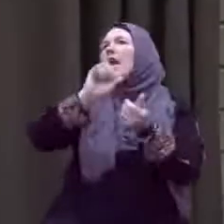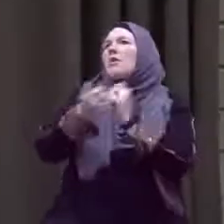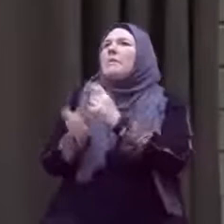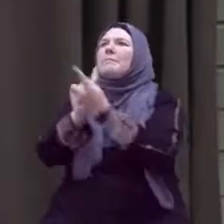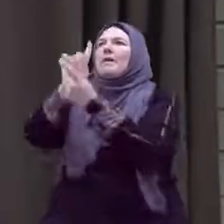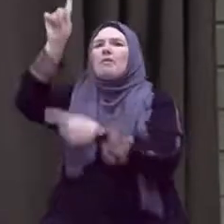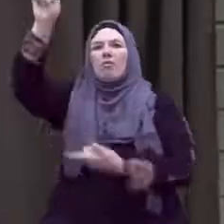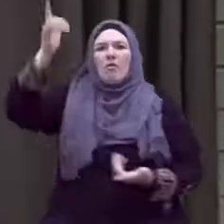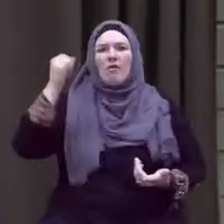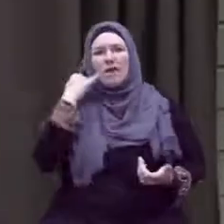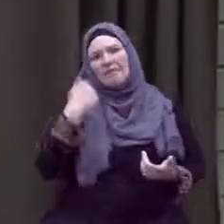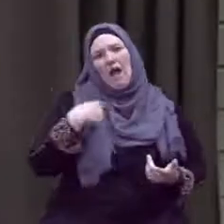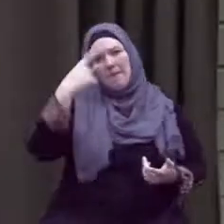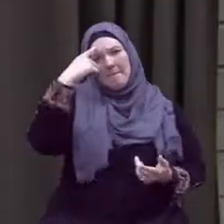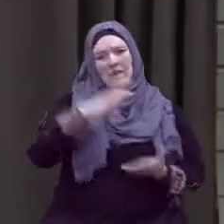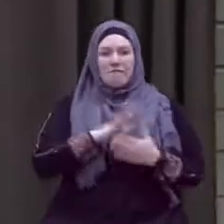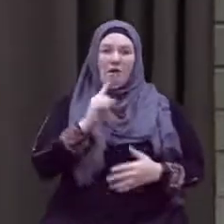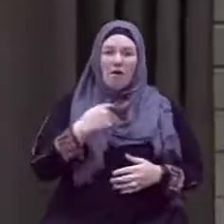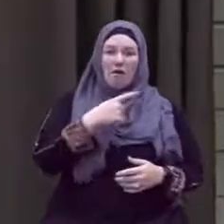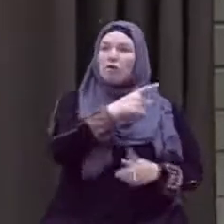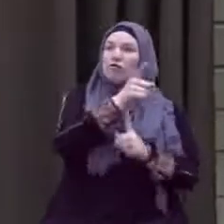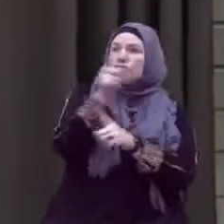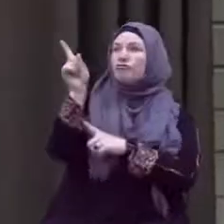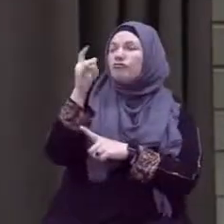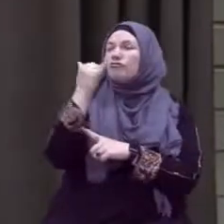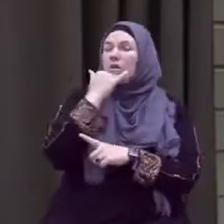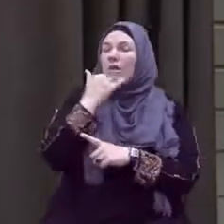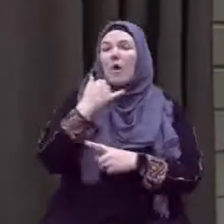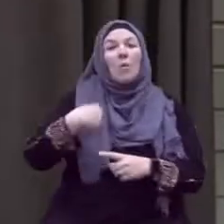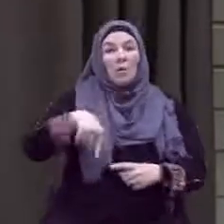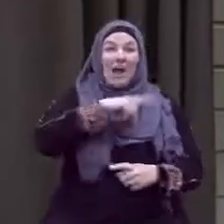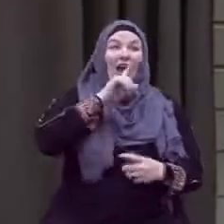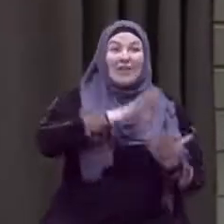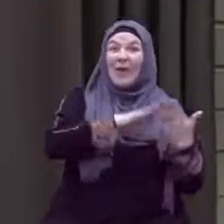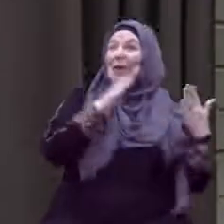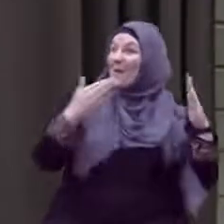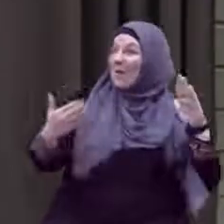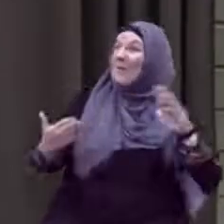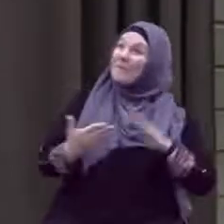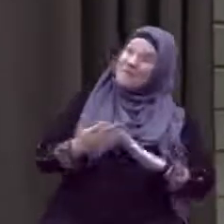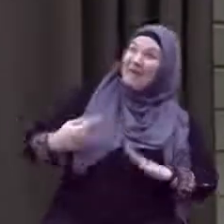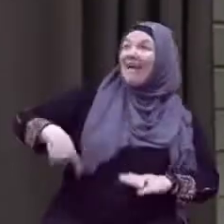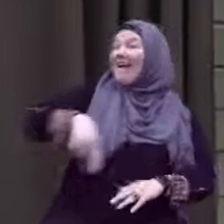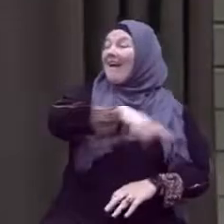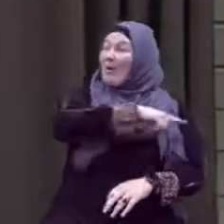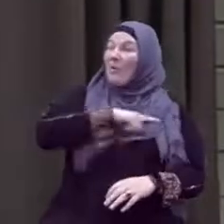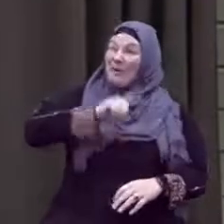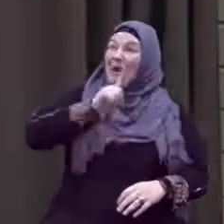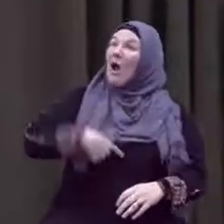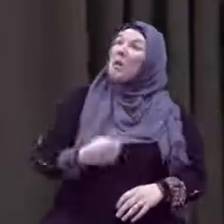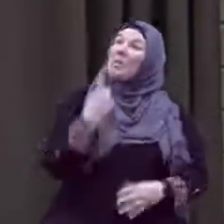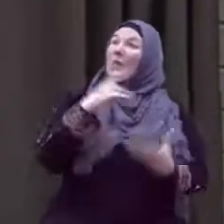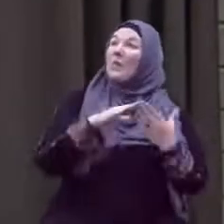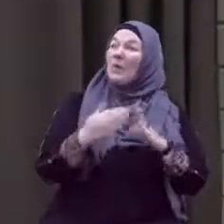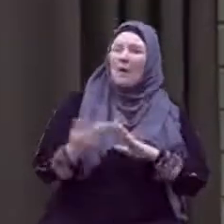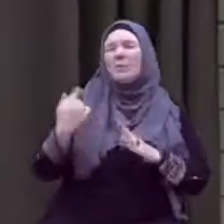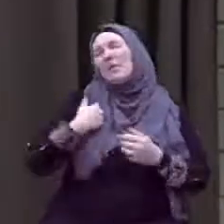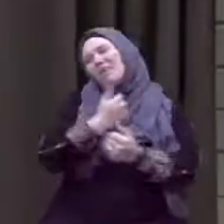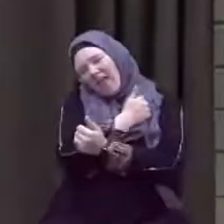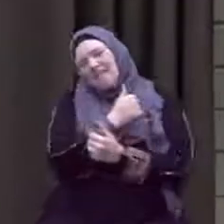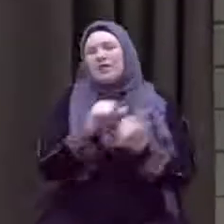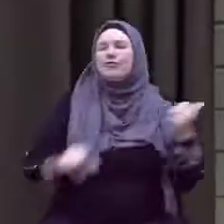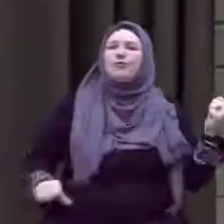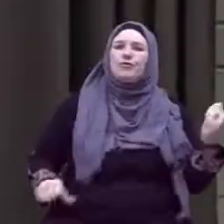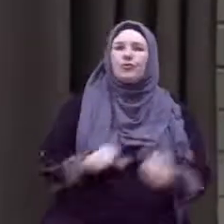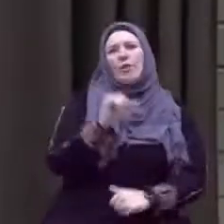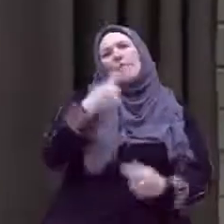subhanahu wa ta'ala and tell Him, we are the ummah that you meant us to be. We are one ummah. We love one